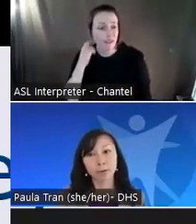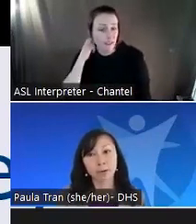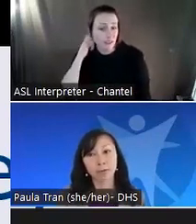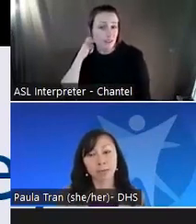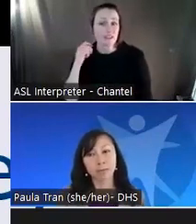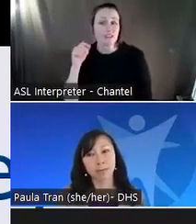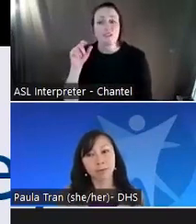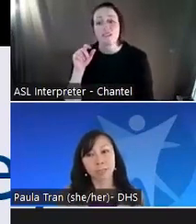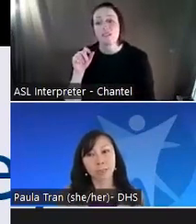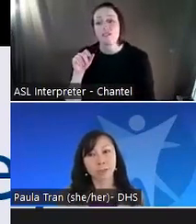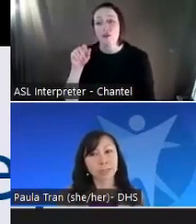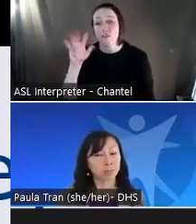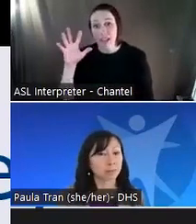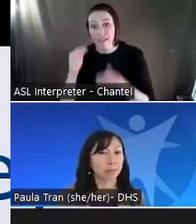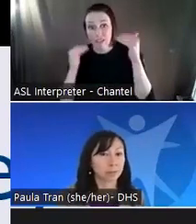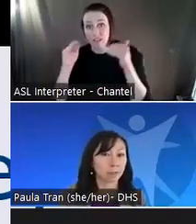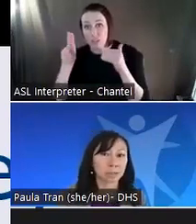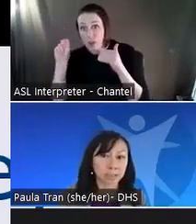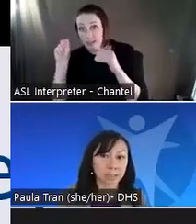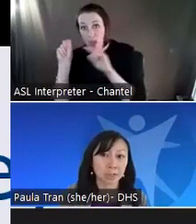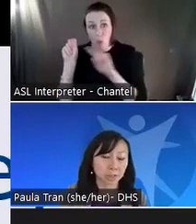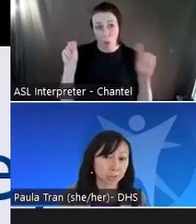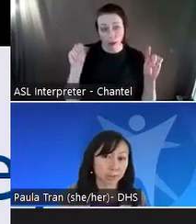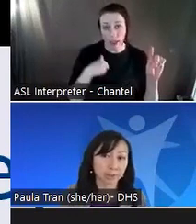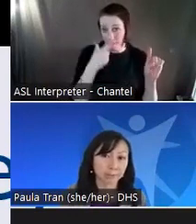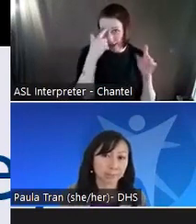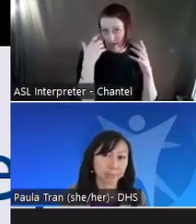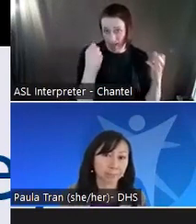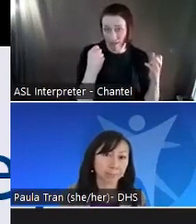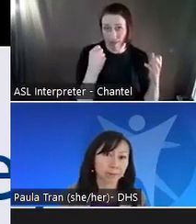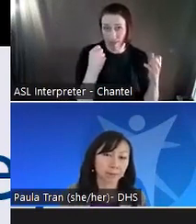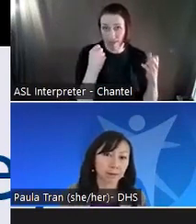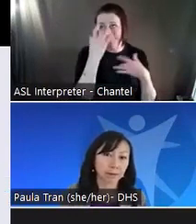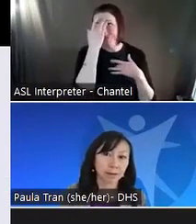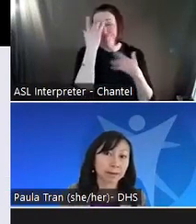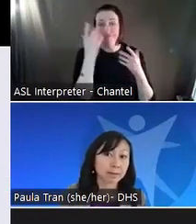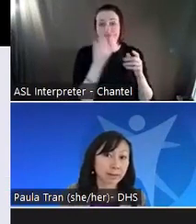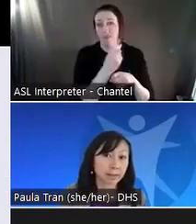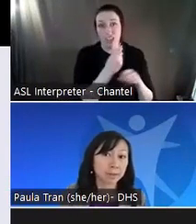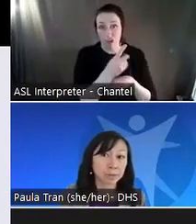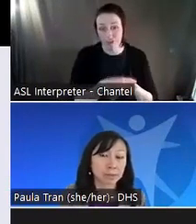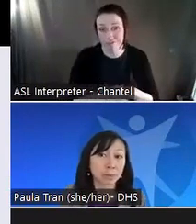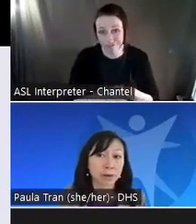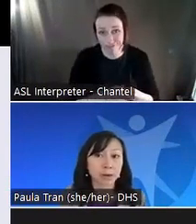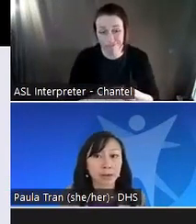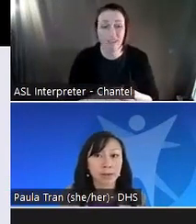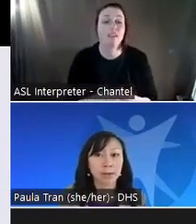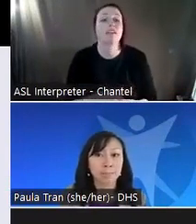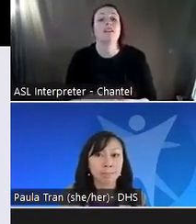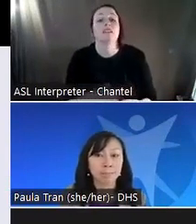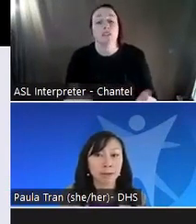Health, 1 in 5 adults in the US experience mental health conditions each year. On the next slide, you'll see that we are